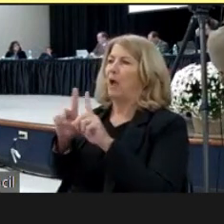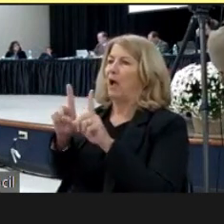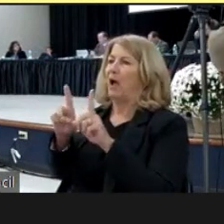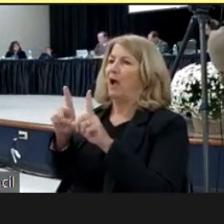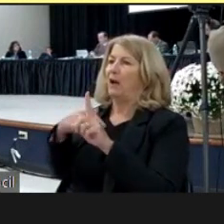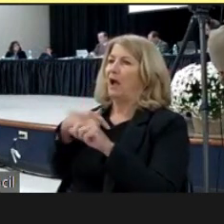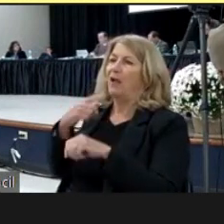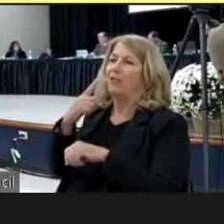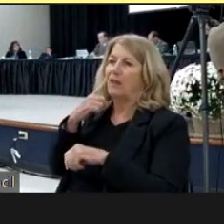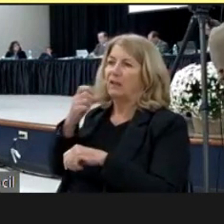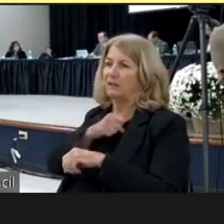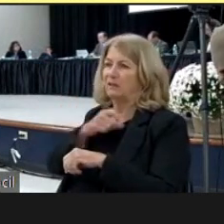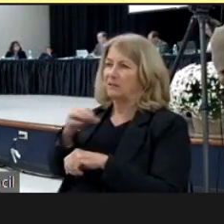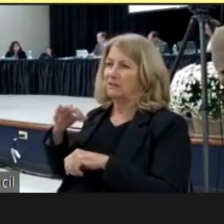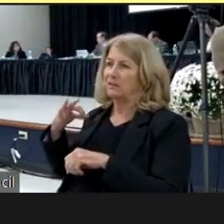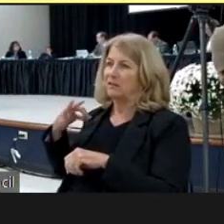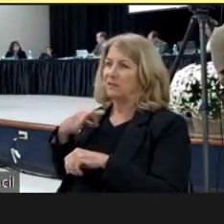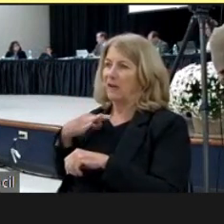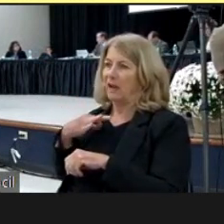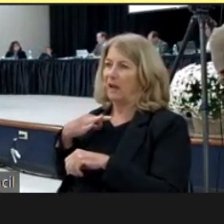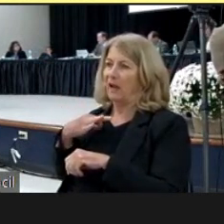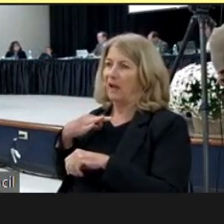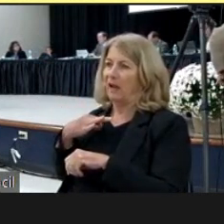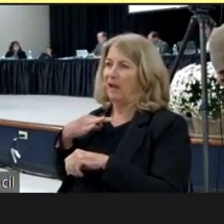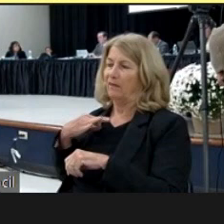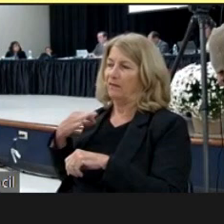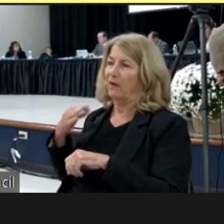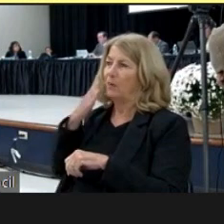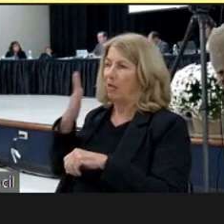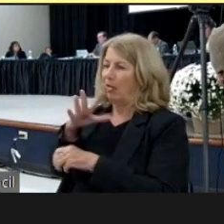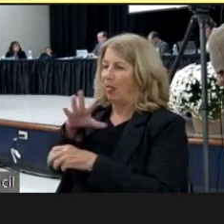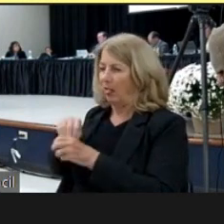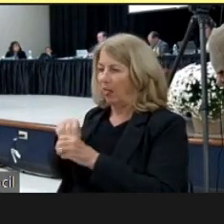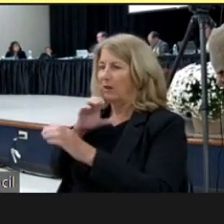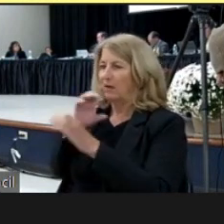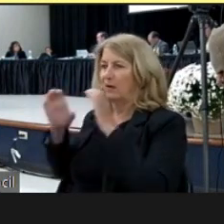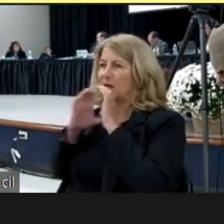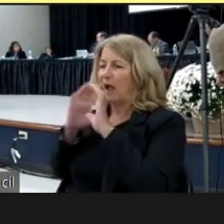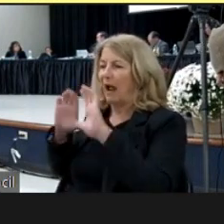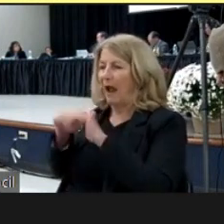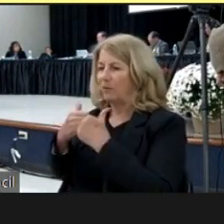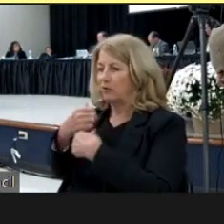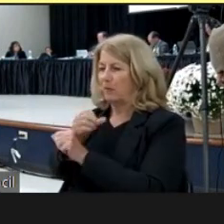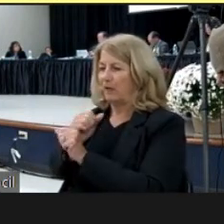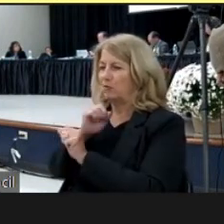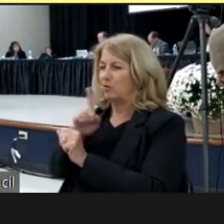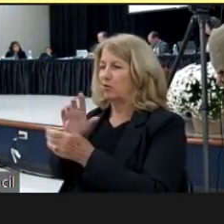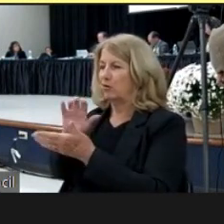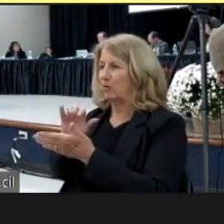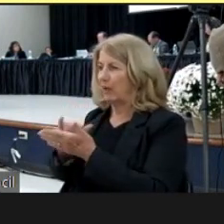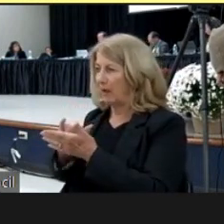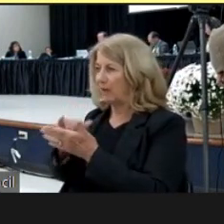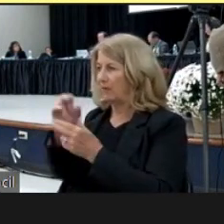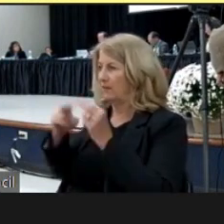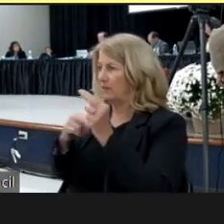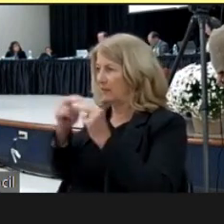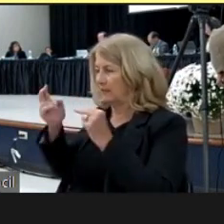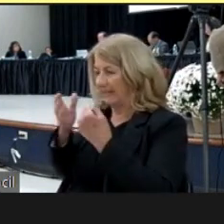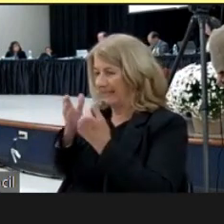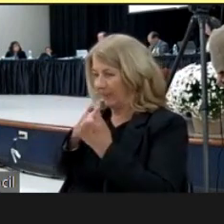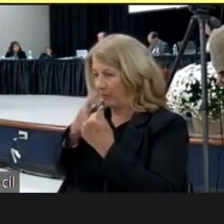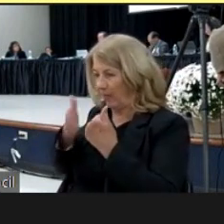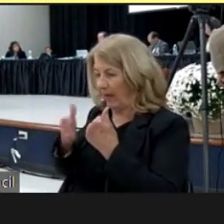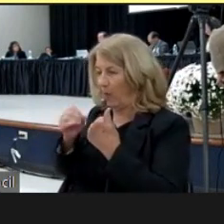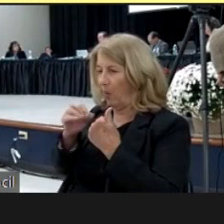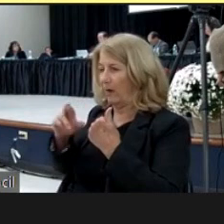that staff would probably be really willing to engage in conversations about how to ensure that the facilities nearby this location and other areas where